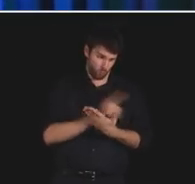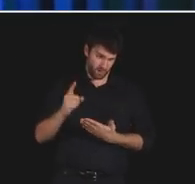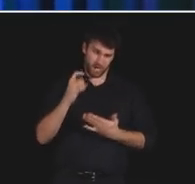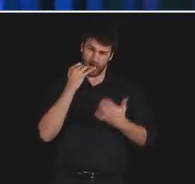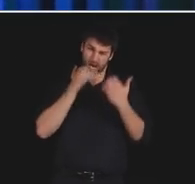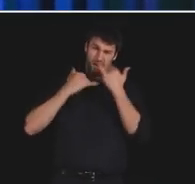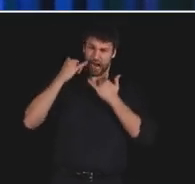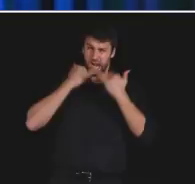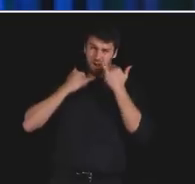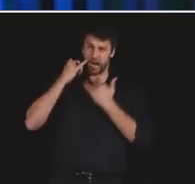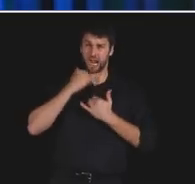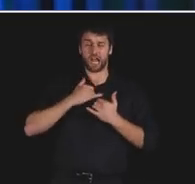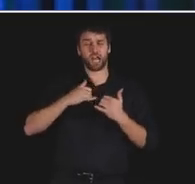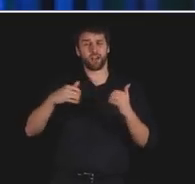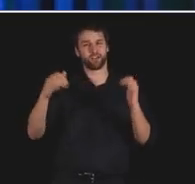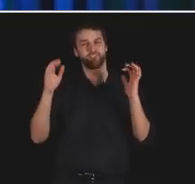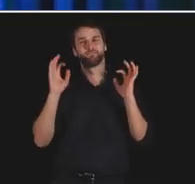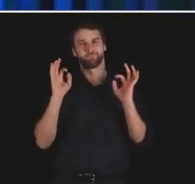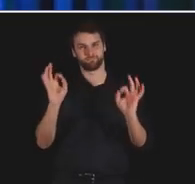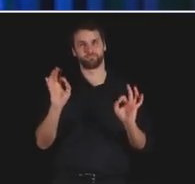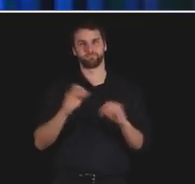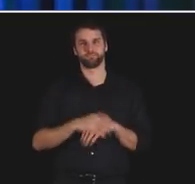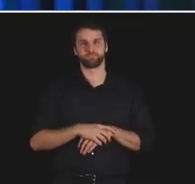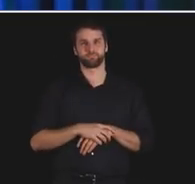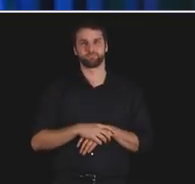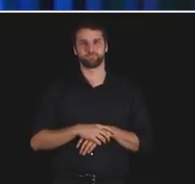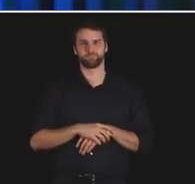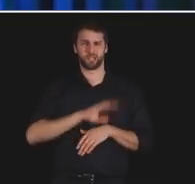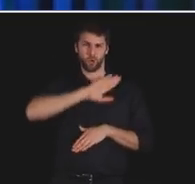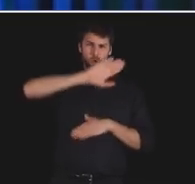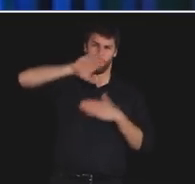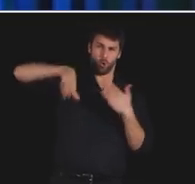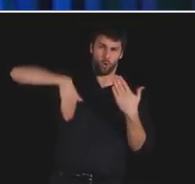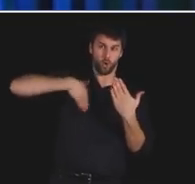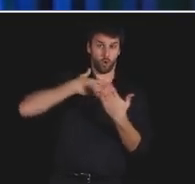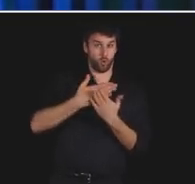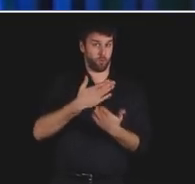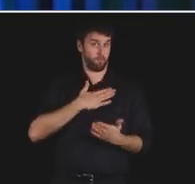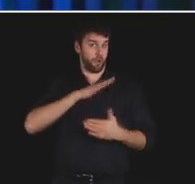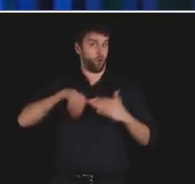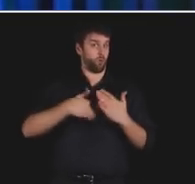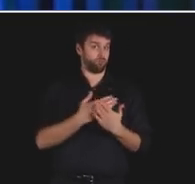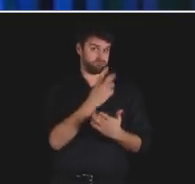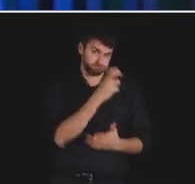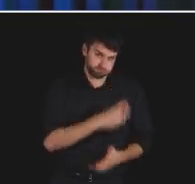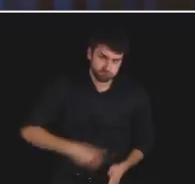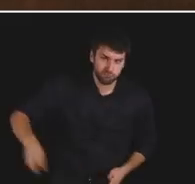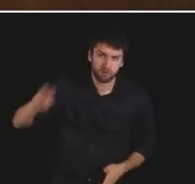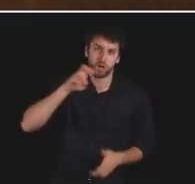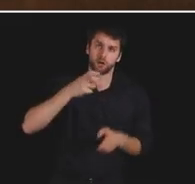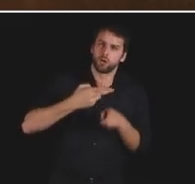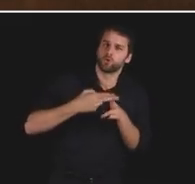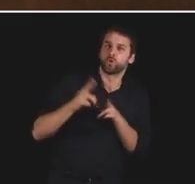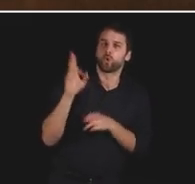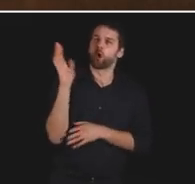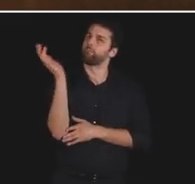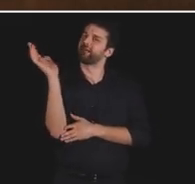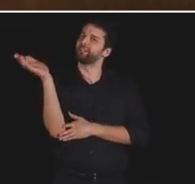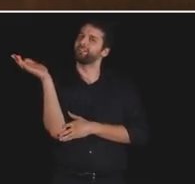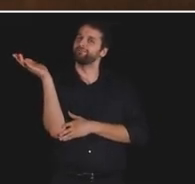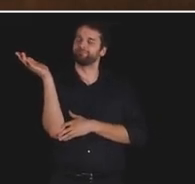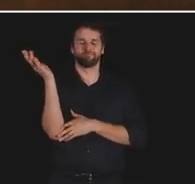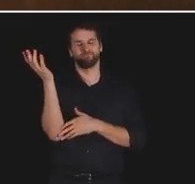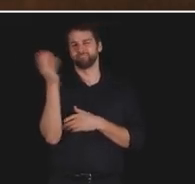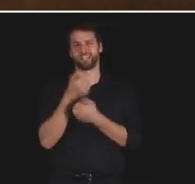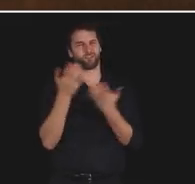There's no way you can fit the whole world into 12 minutes, but I think for me, the most exotic part of this journey had to be Africa. And that's